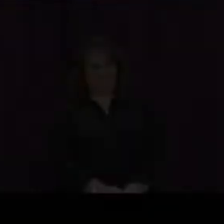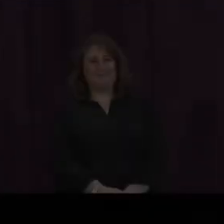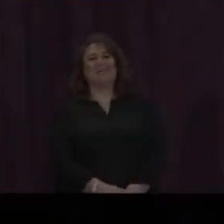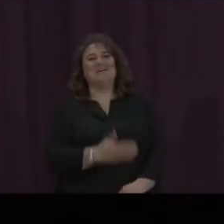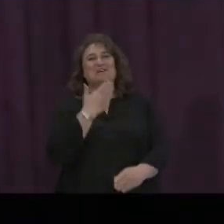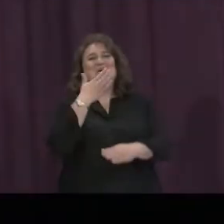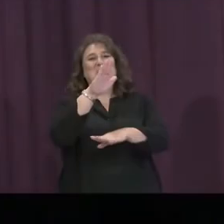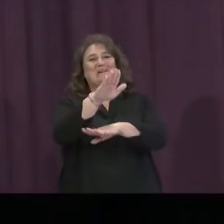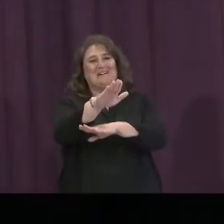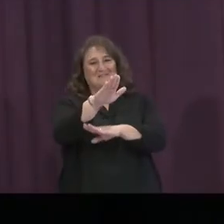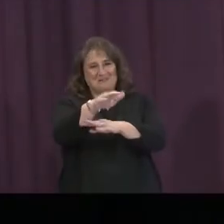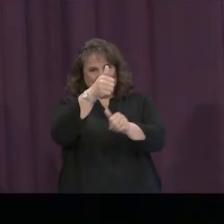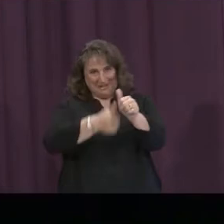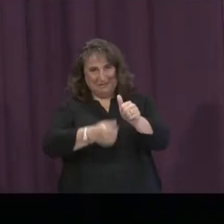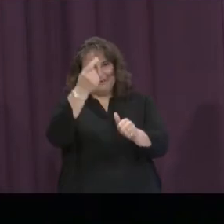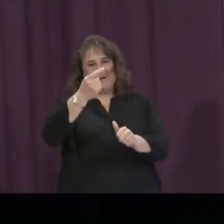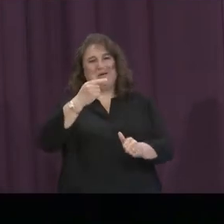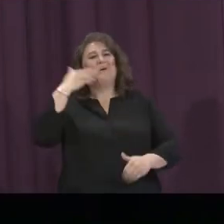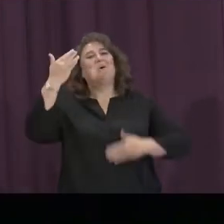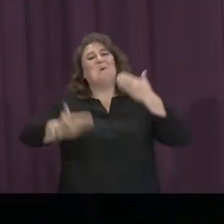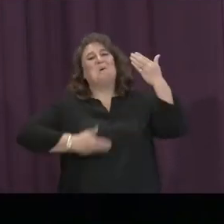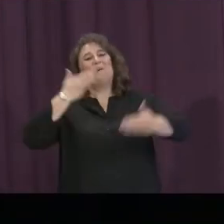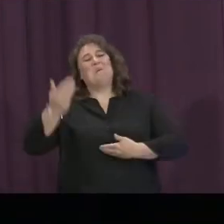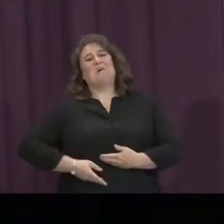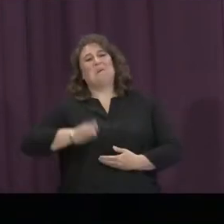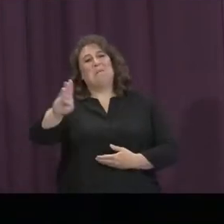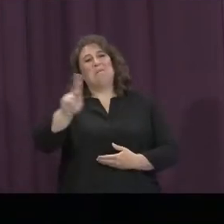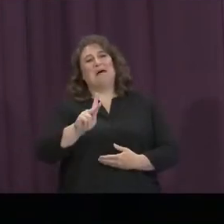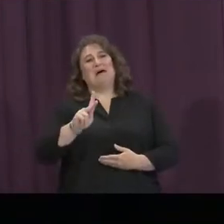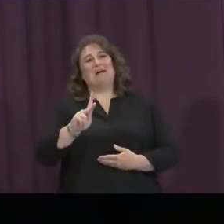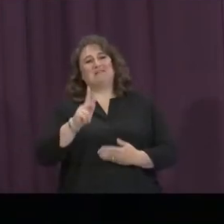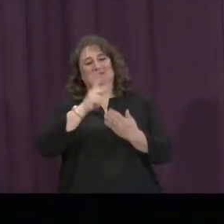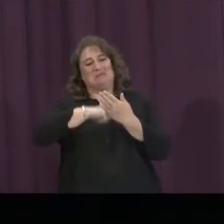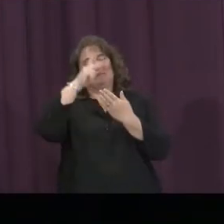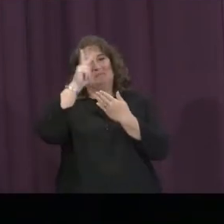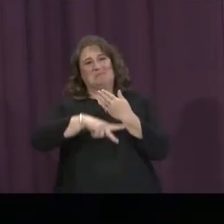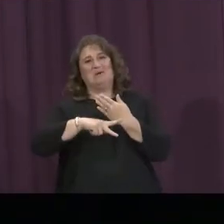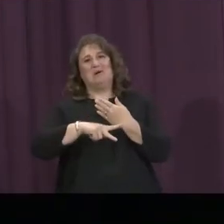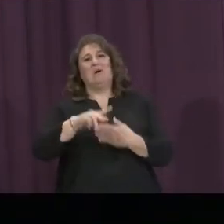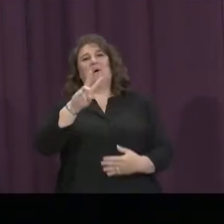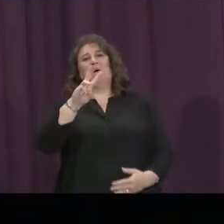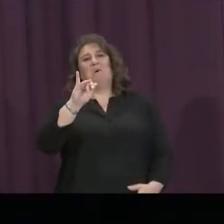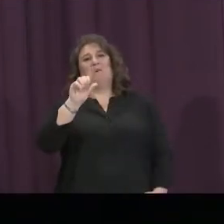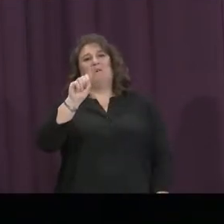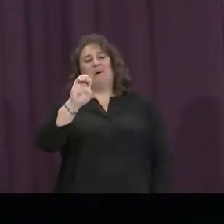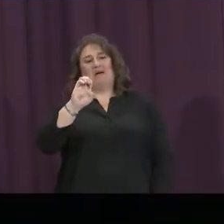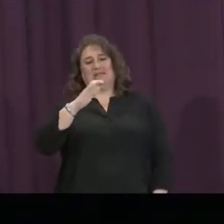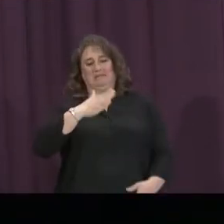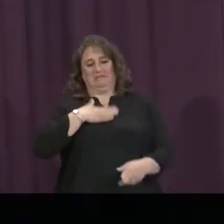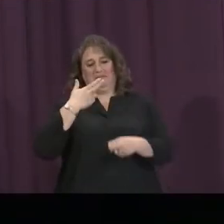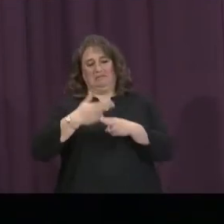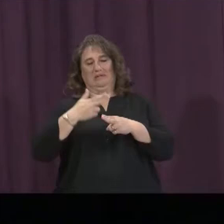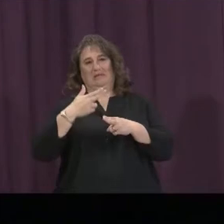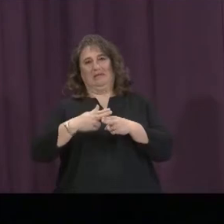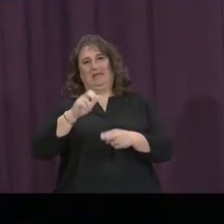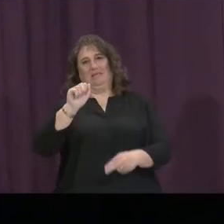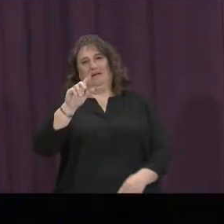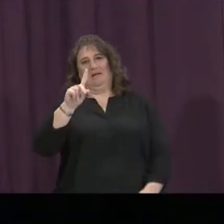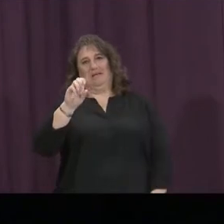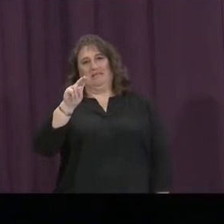Good afternoon, everyone, and welcome back to The Y Show. I am your host, Adina Wingfield, for today's segment.